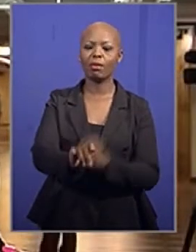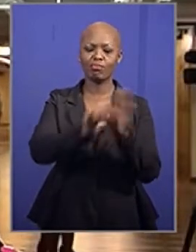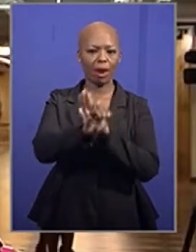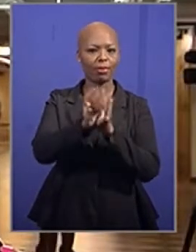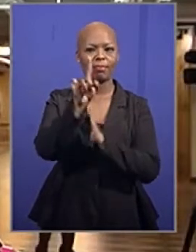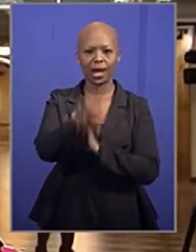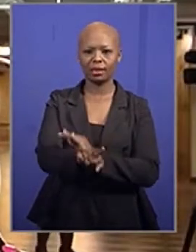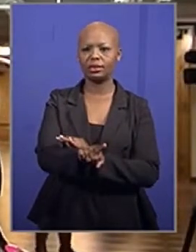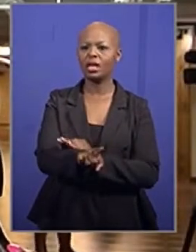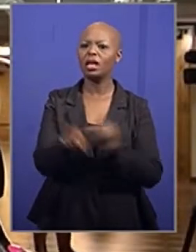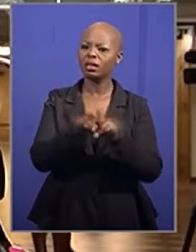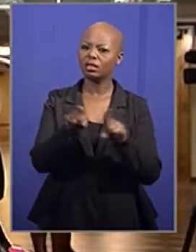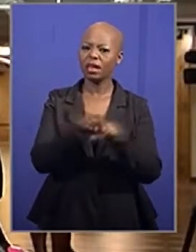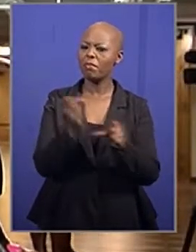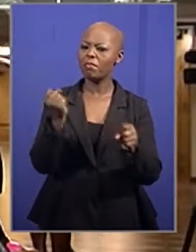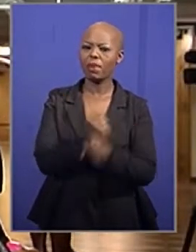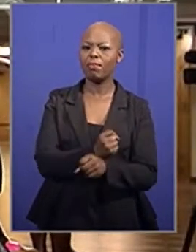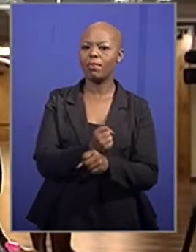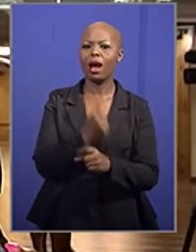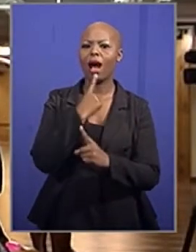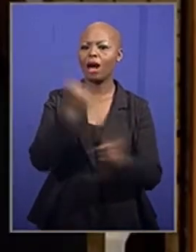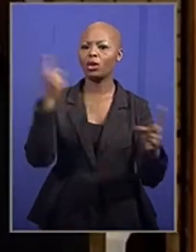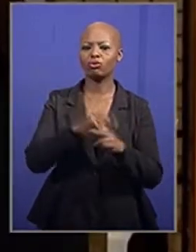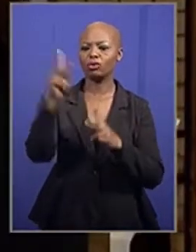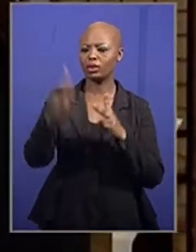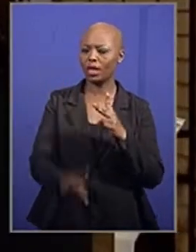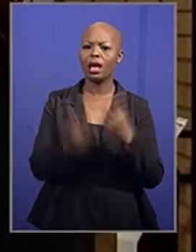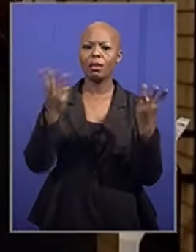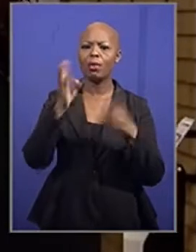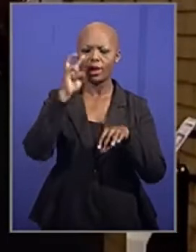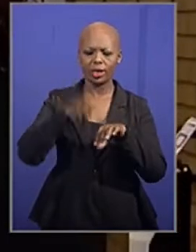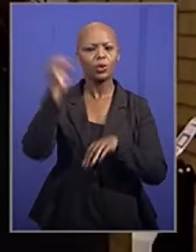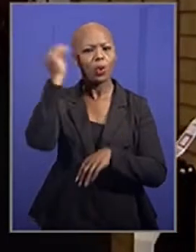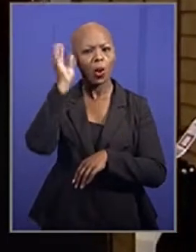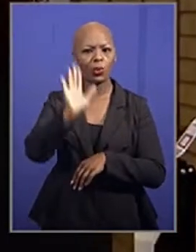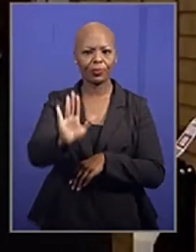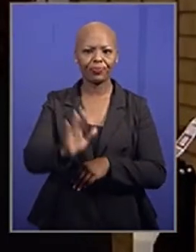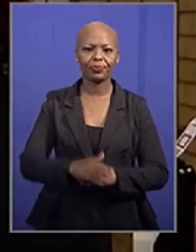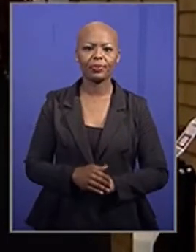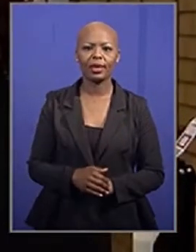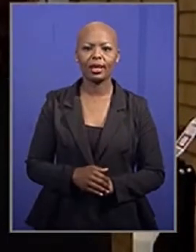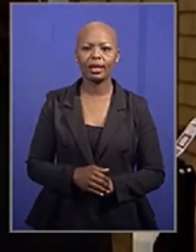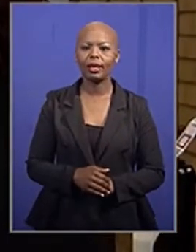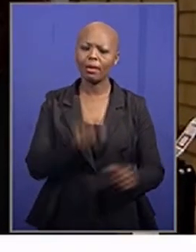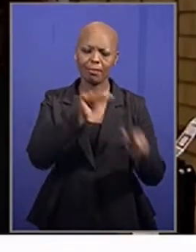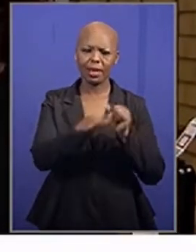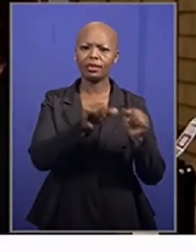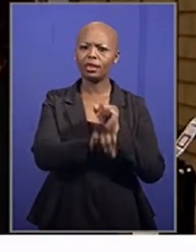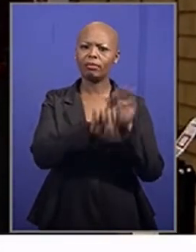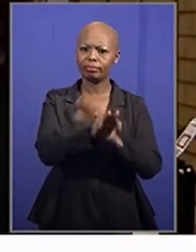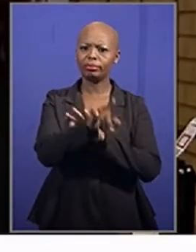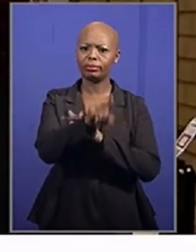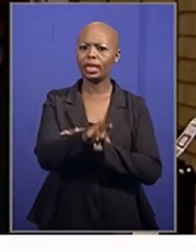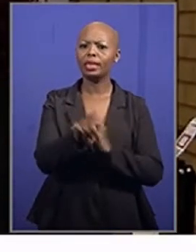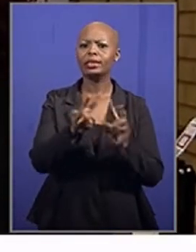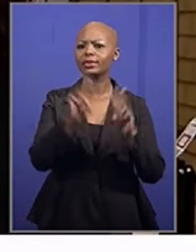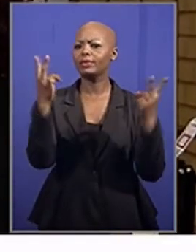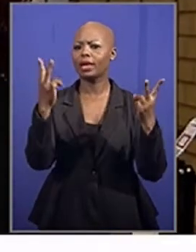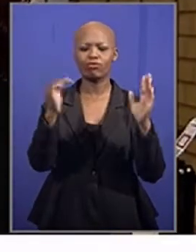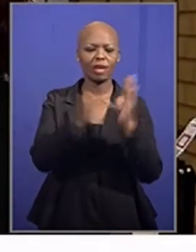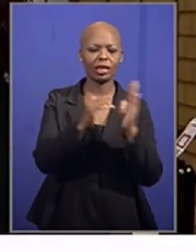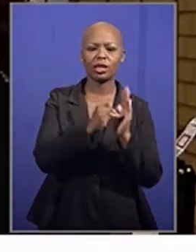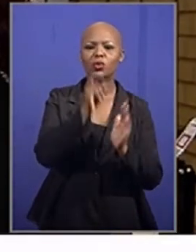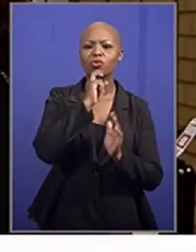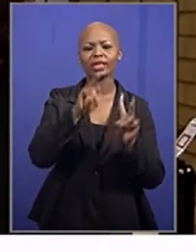announcing results for people to know. The more platforms it's available on, the better it is. Different matrics use different platforms